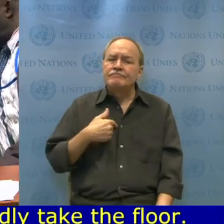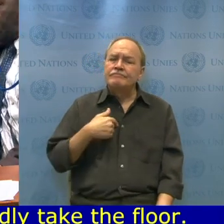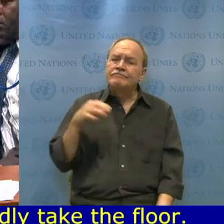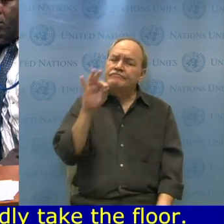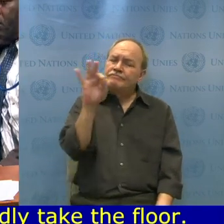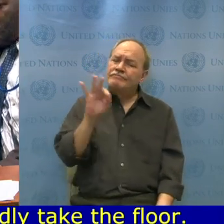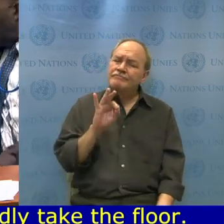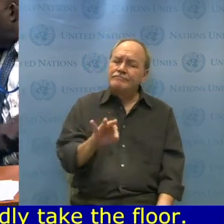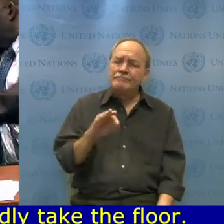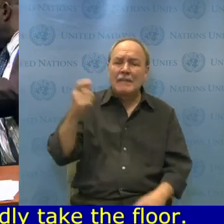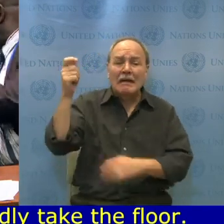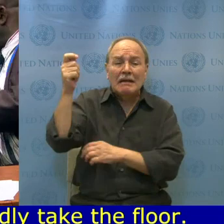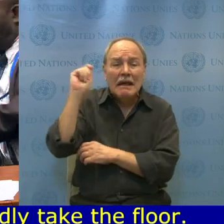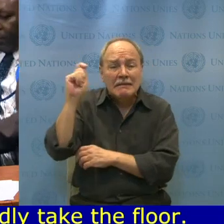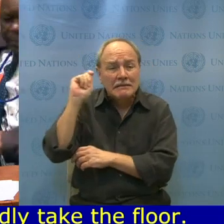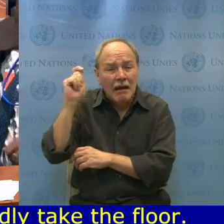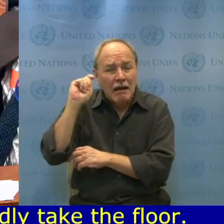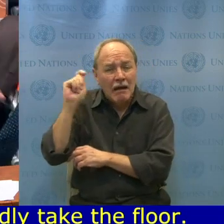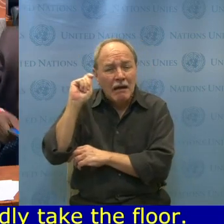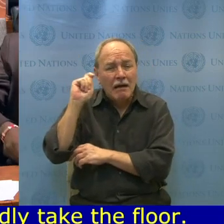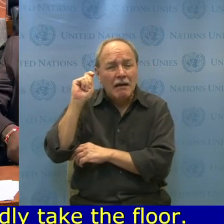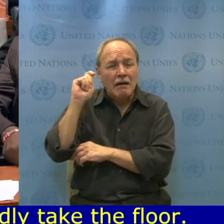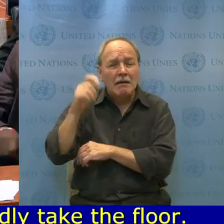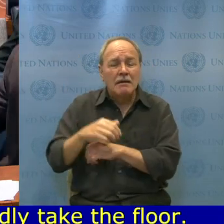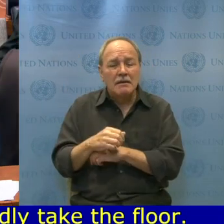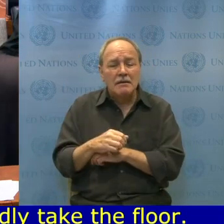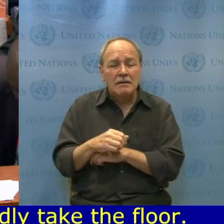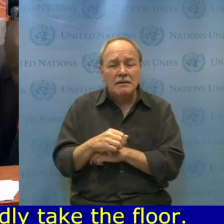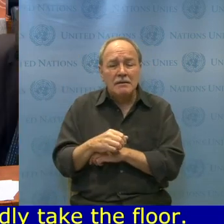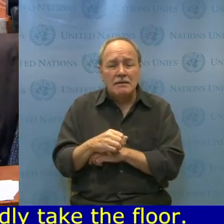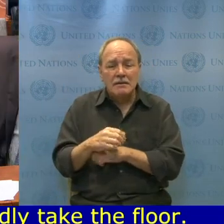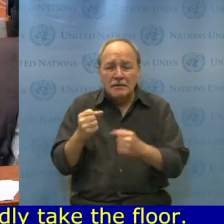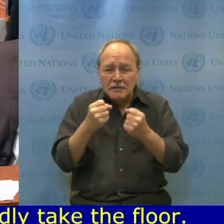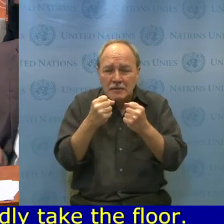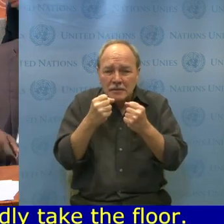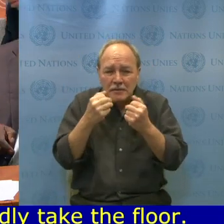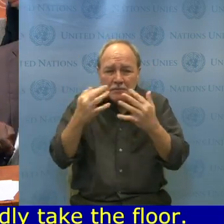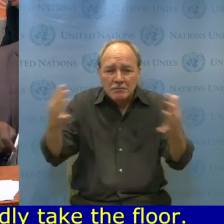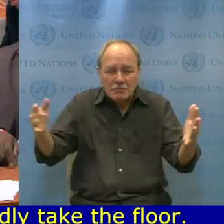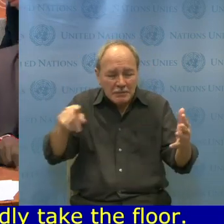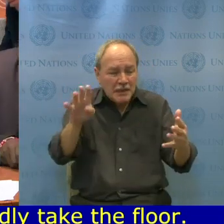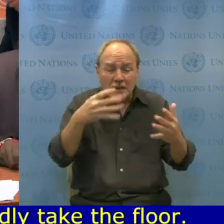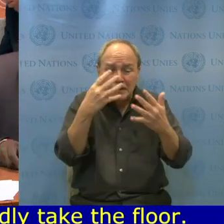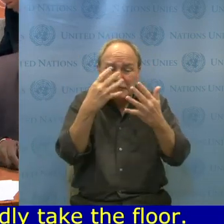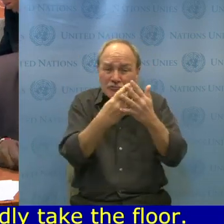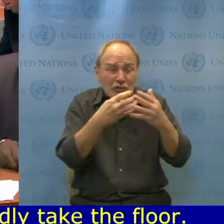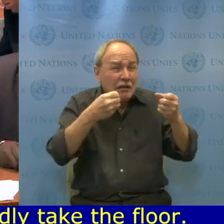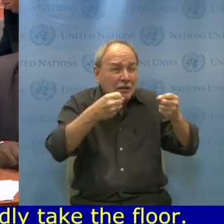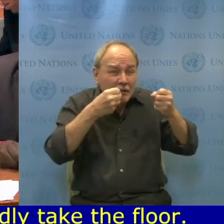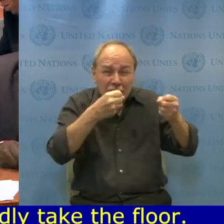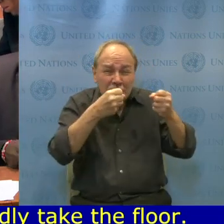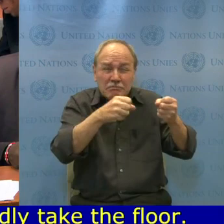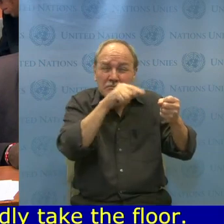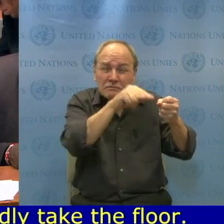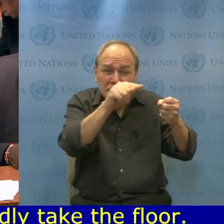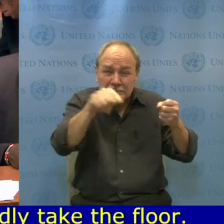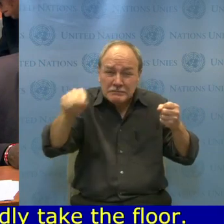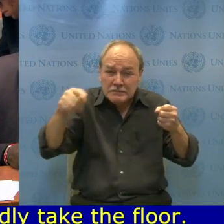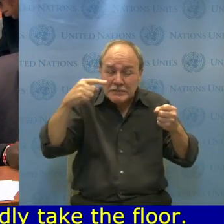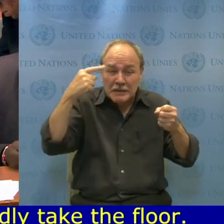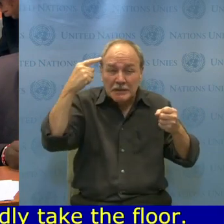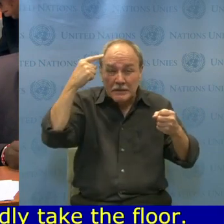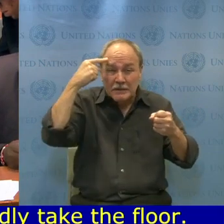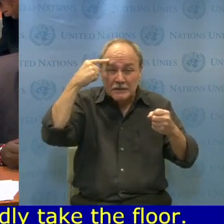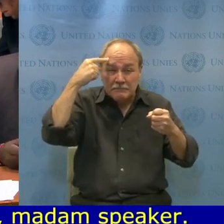Kenya, majority of prisoners in Kenya have psychosocial disability, hence require medical attention more